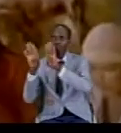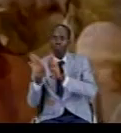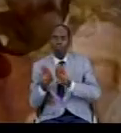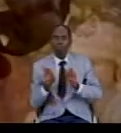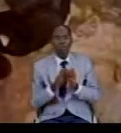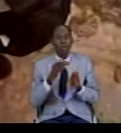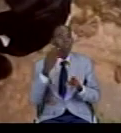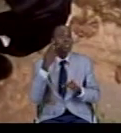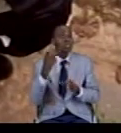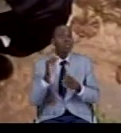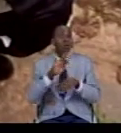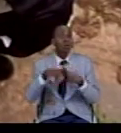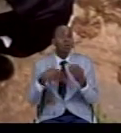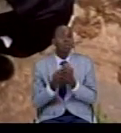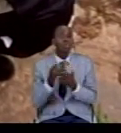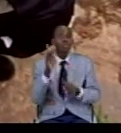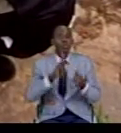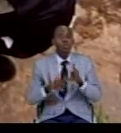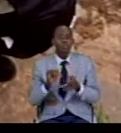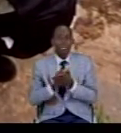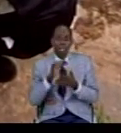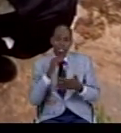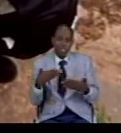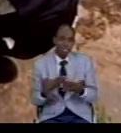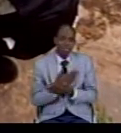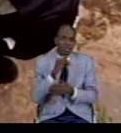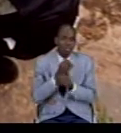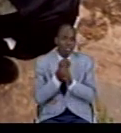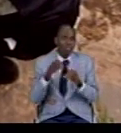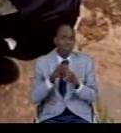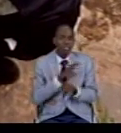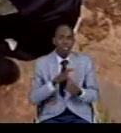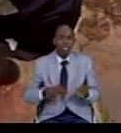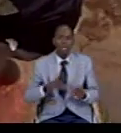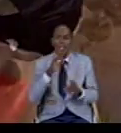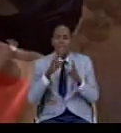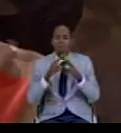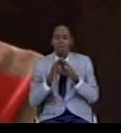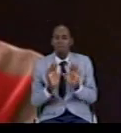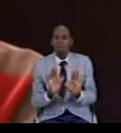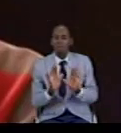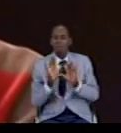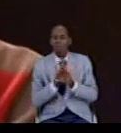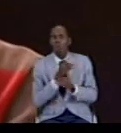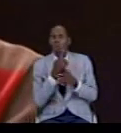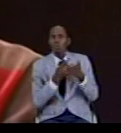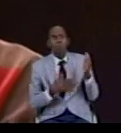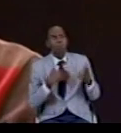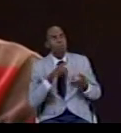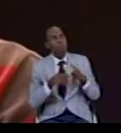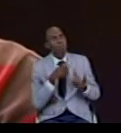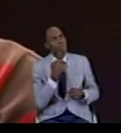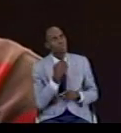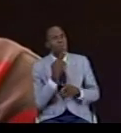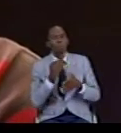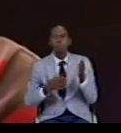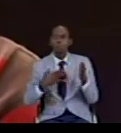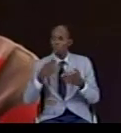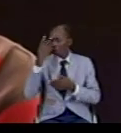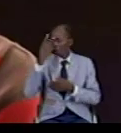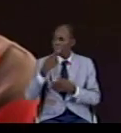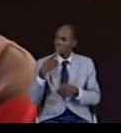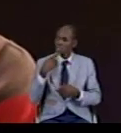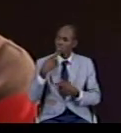babes in Christ, can be very, very fearful. What will my friends say? What will my parents say? What will